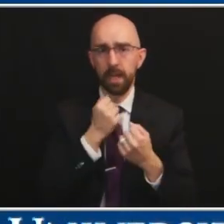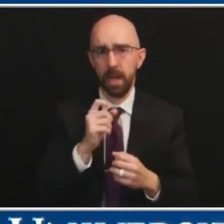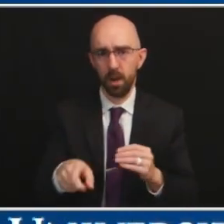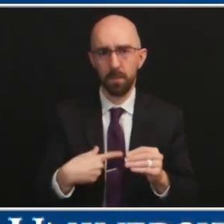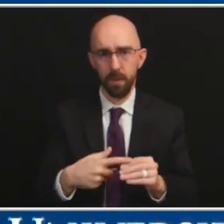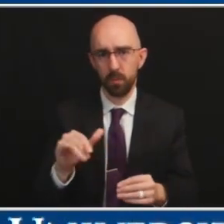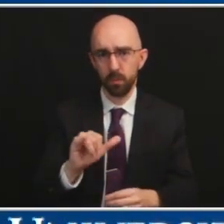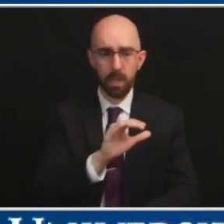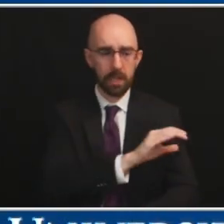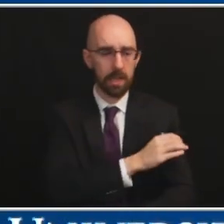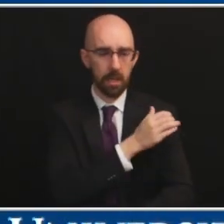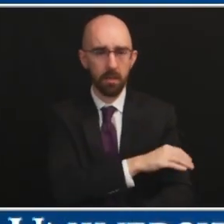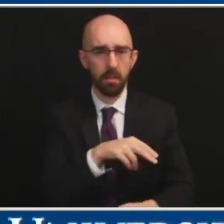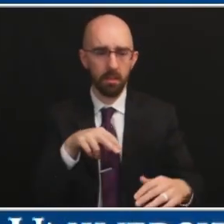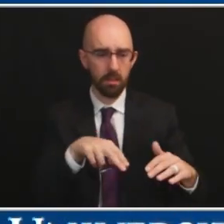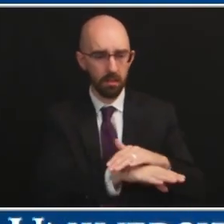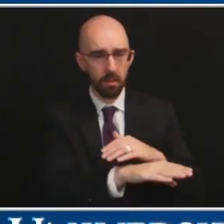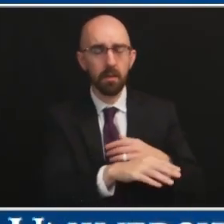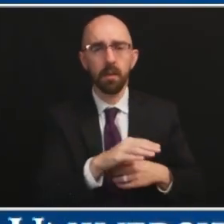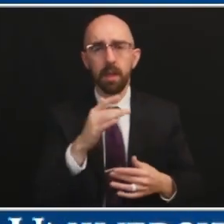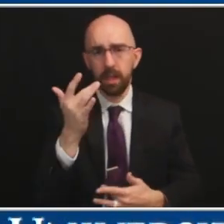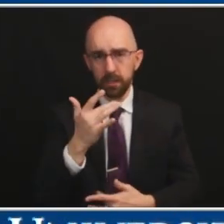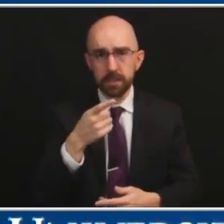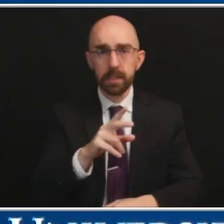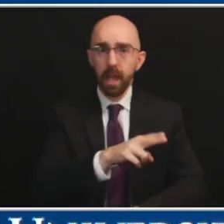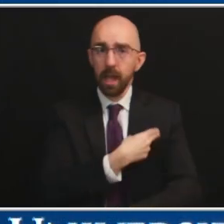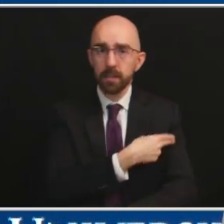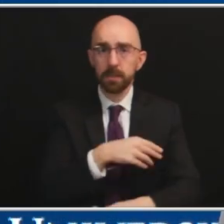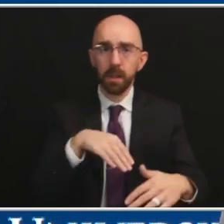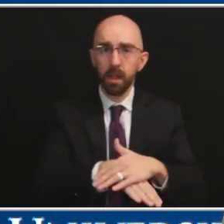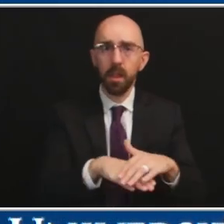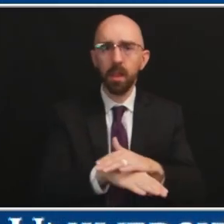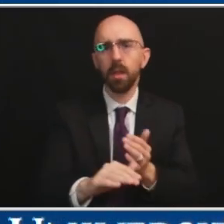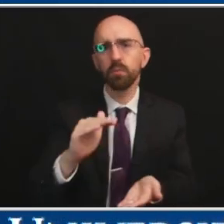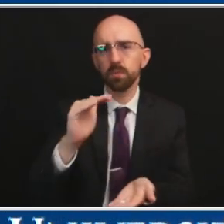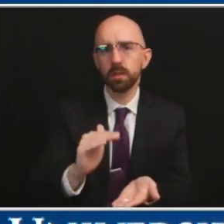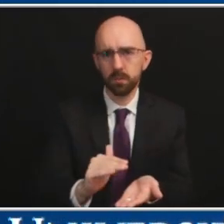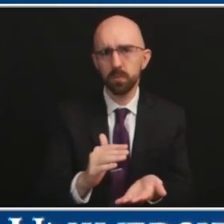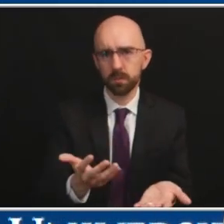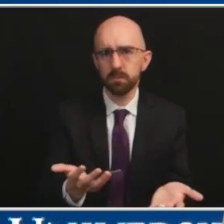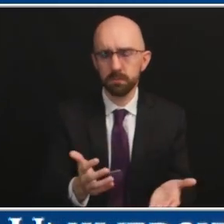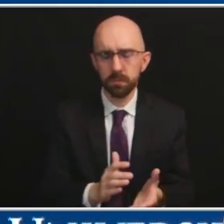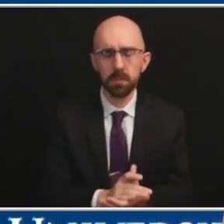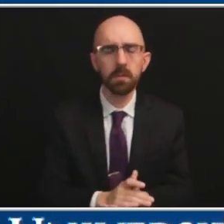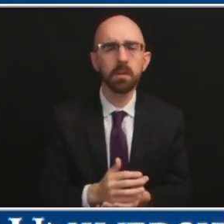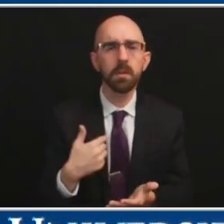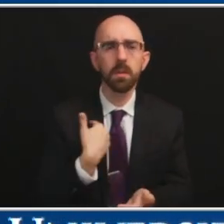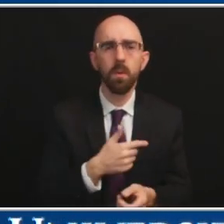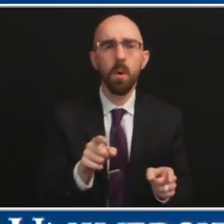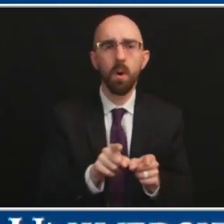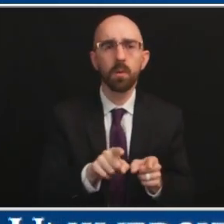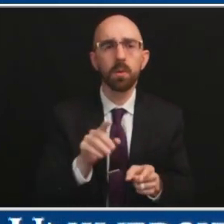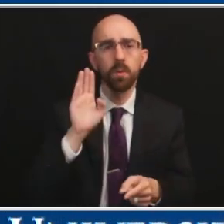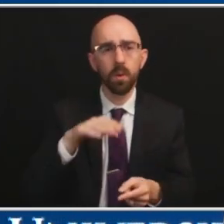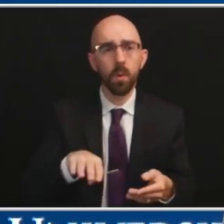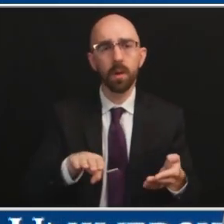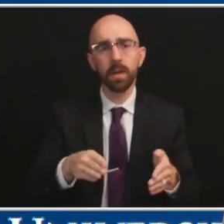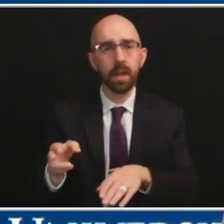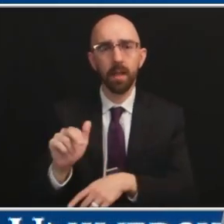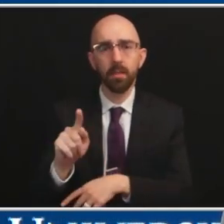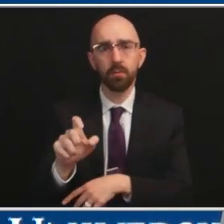illness. Hospitalization rates have declined as well, and we know that death rates have